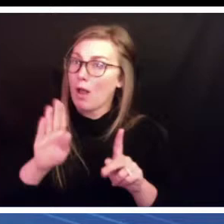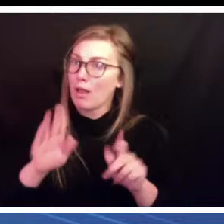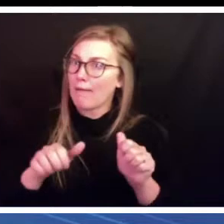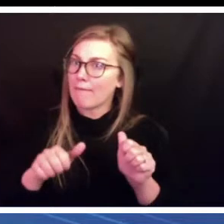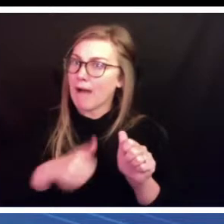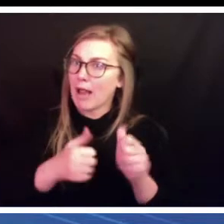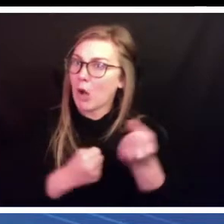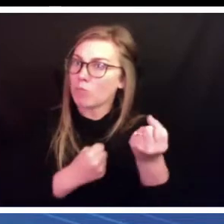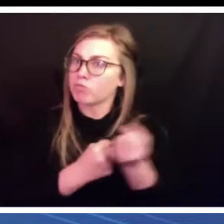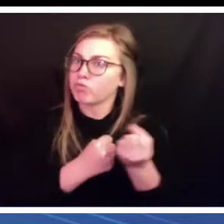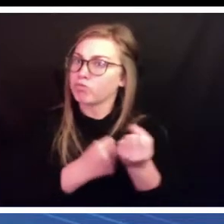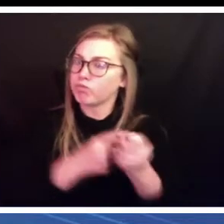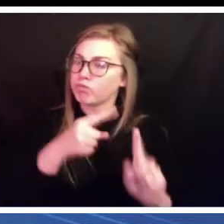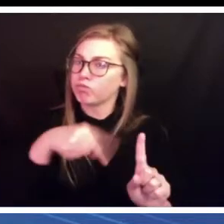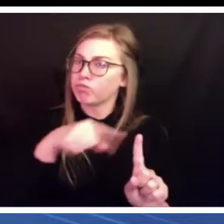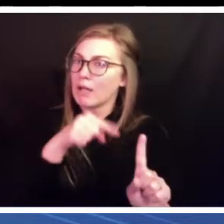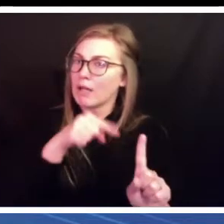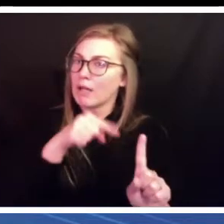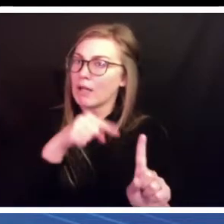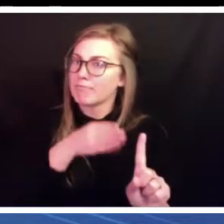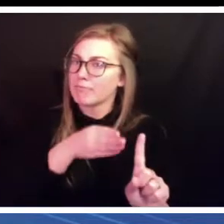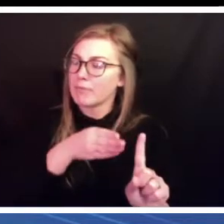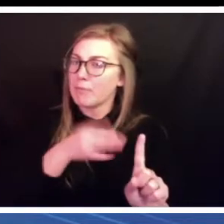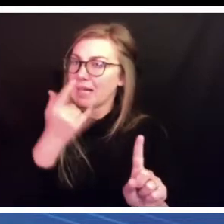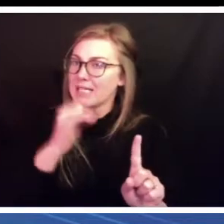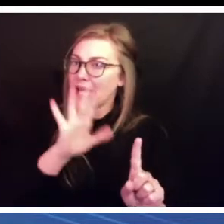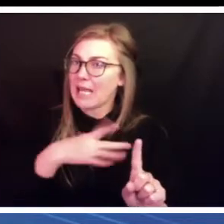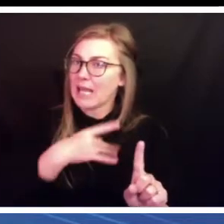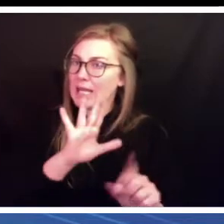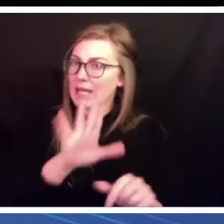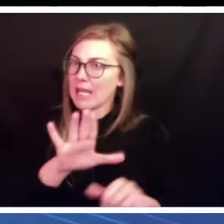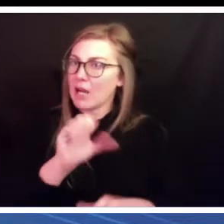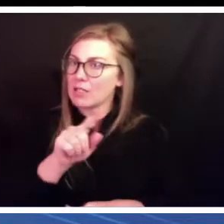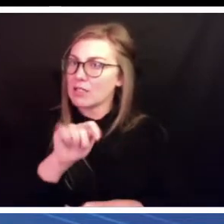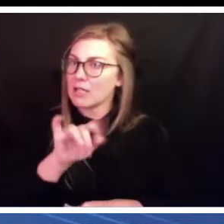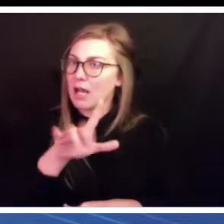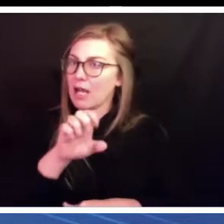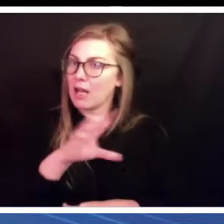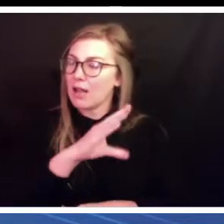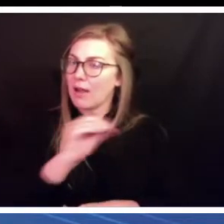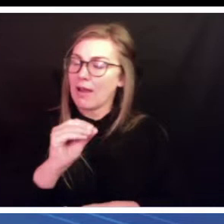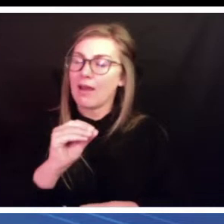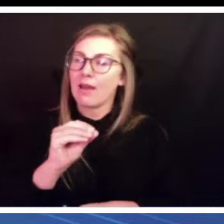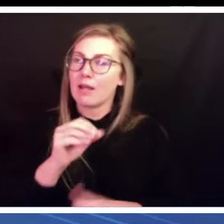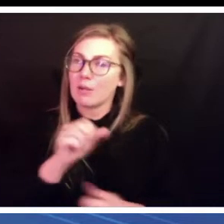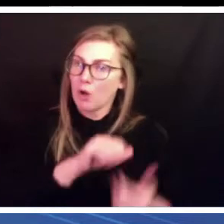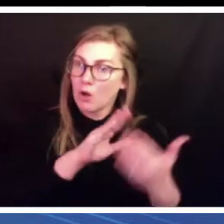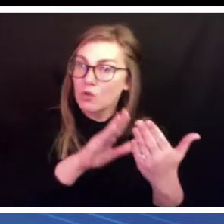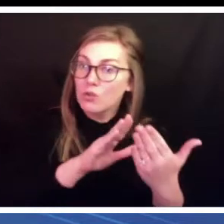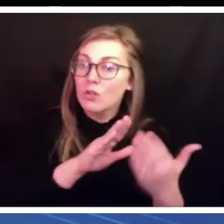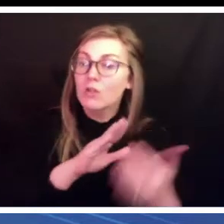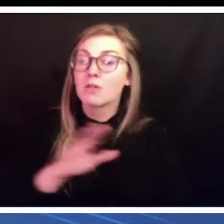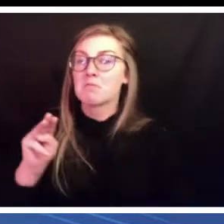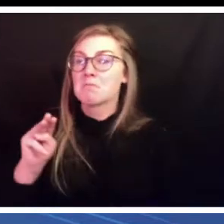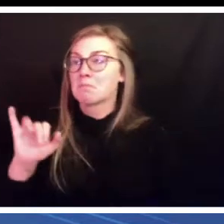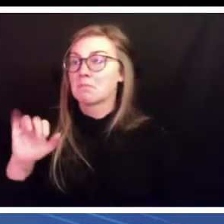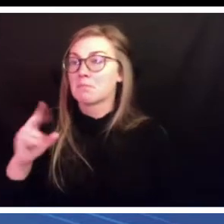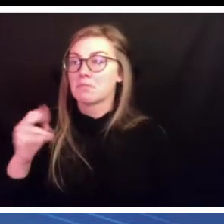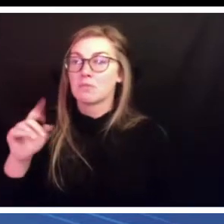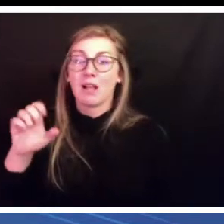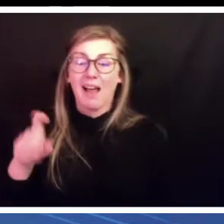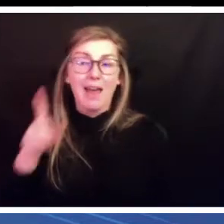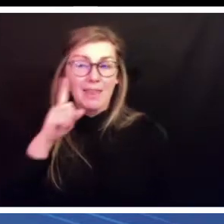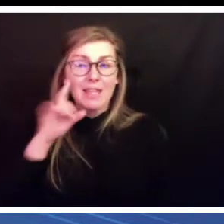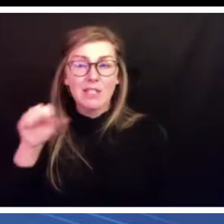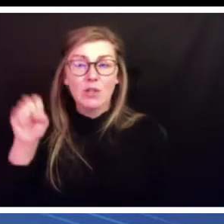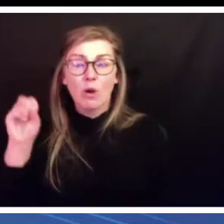and voice and style and delivery? I would imagine so. I think there are people that are more familiar that are doing a lot of content of a